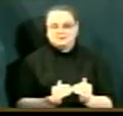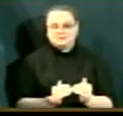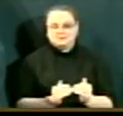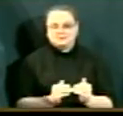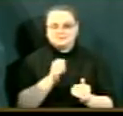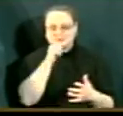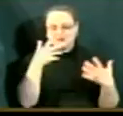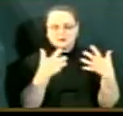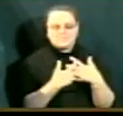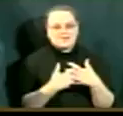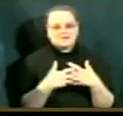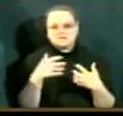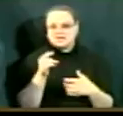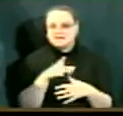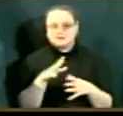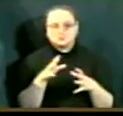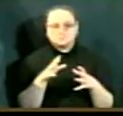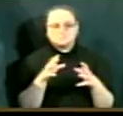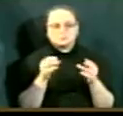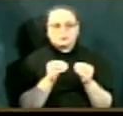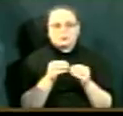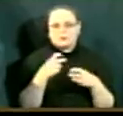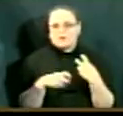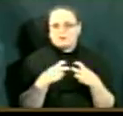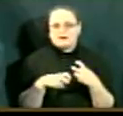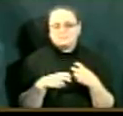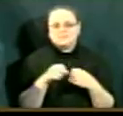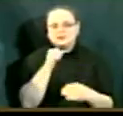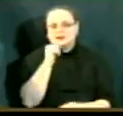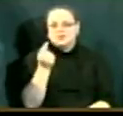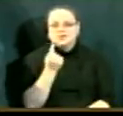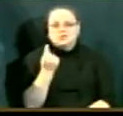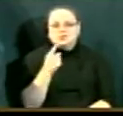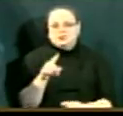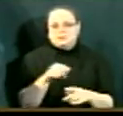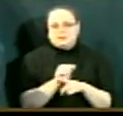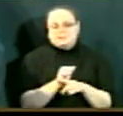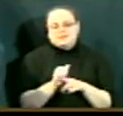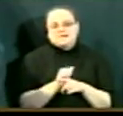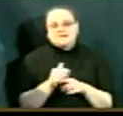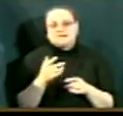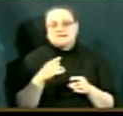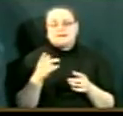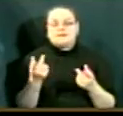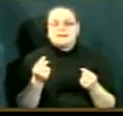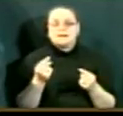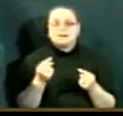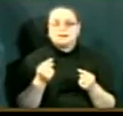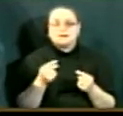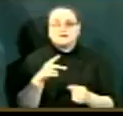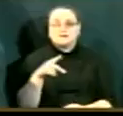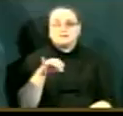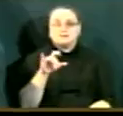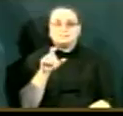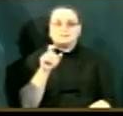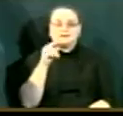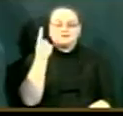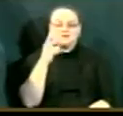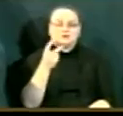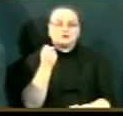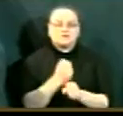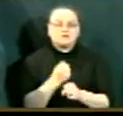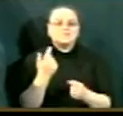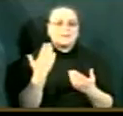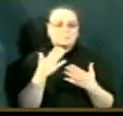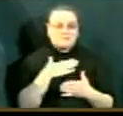don't match, and there's more problems. It's not just all about practicing. They did a pilot for 2 years that they were happy